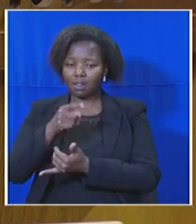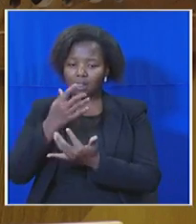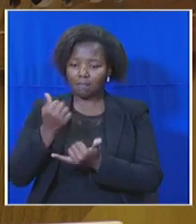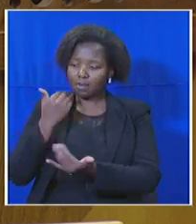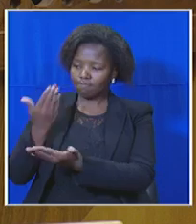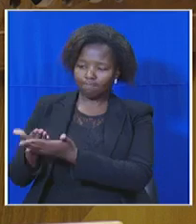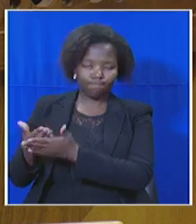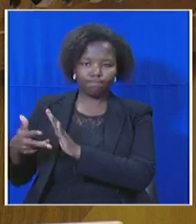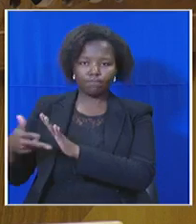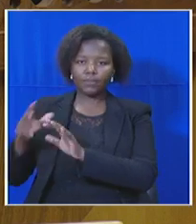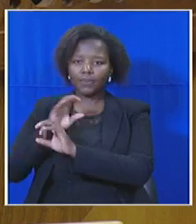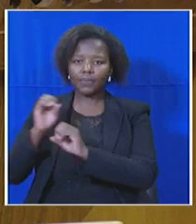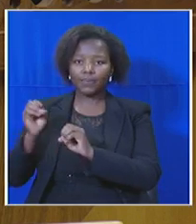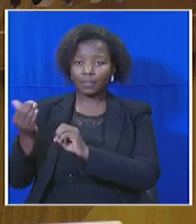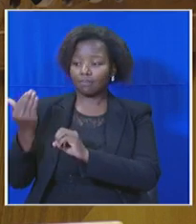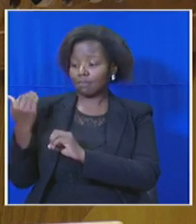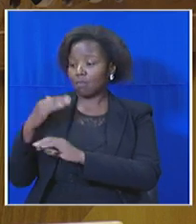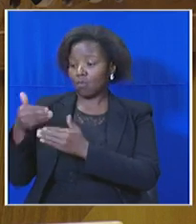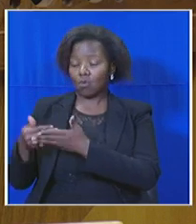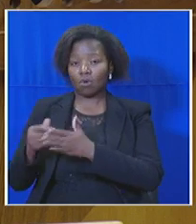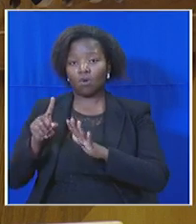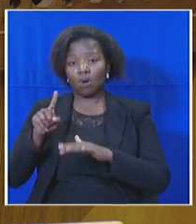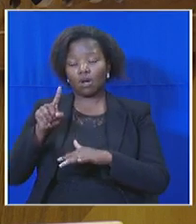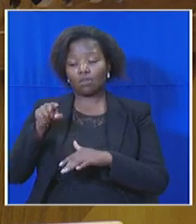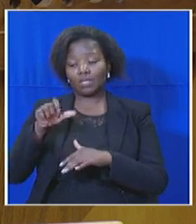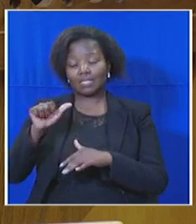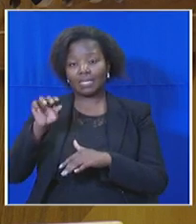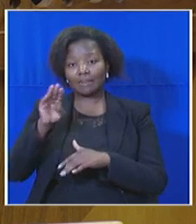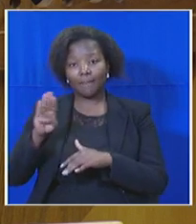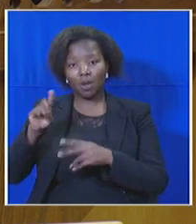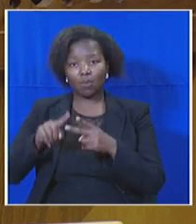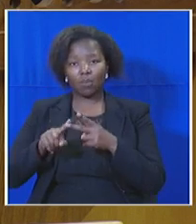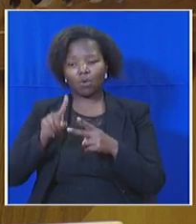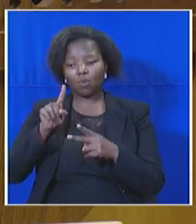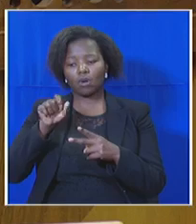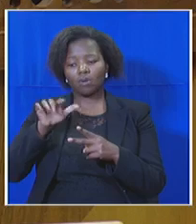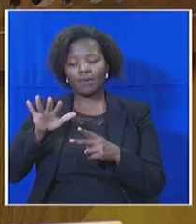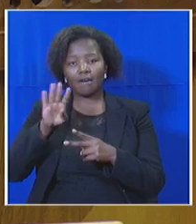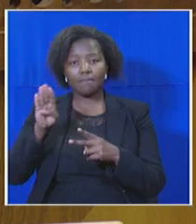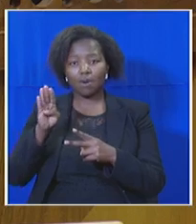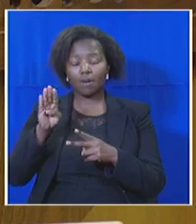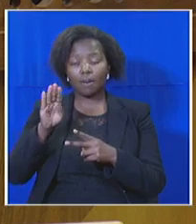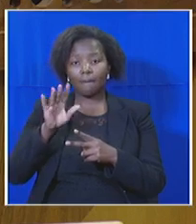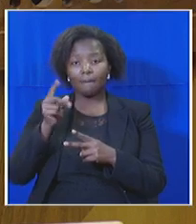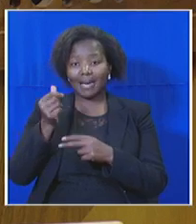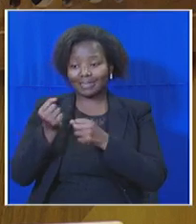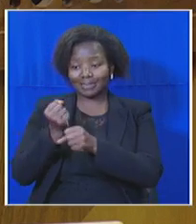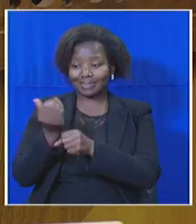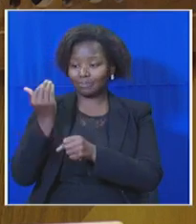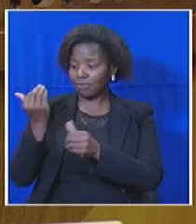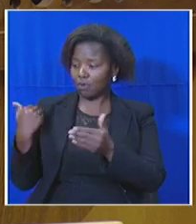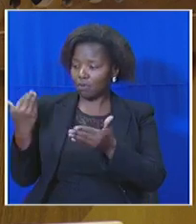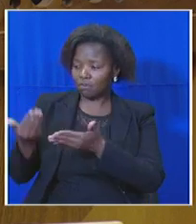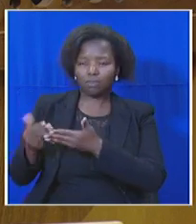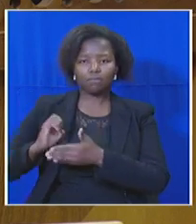for rollovers to an extent of 1.6 billion and 1.5 billion. Of course, this constitutes 3.1 billion of money earmarked for